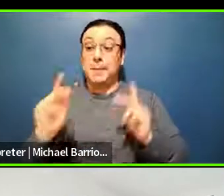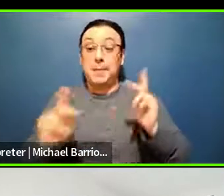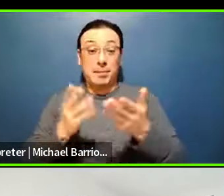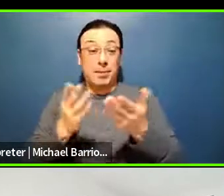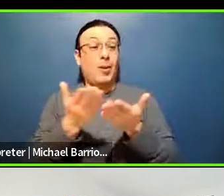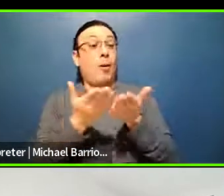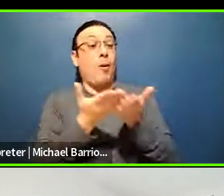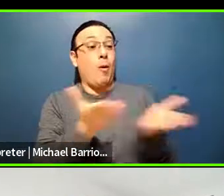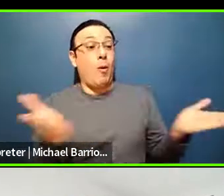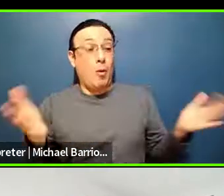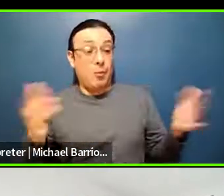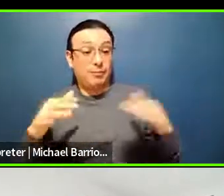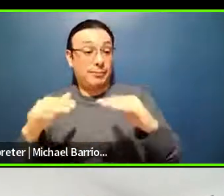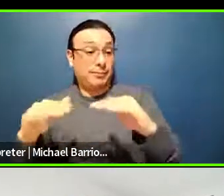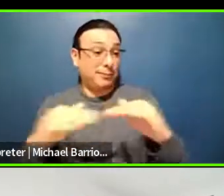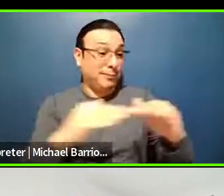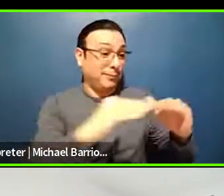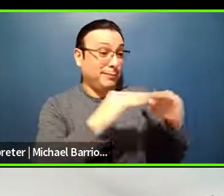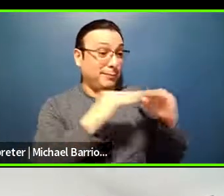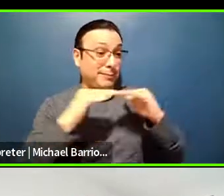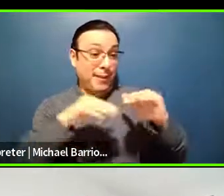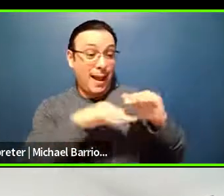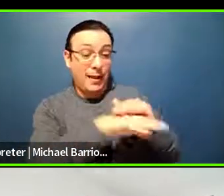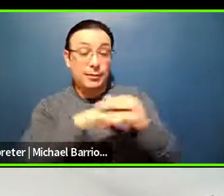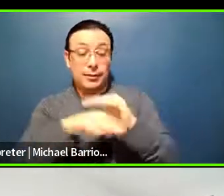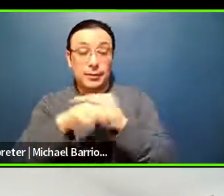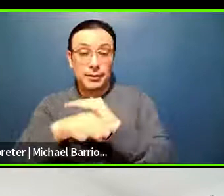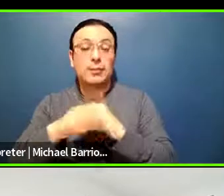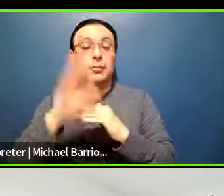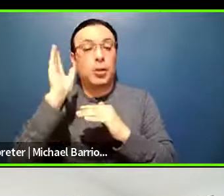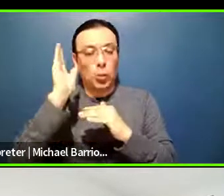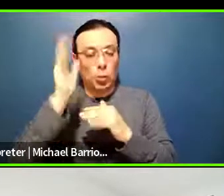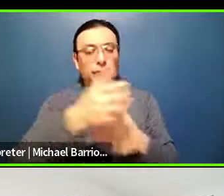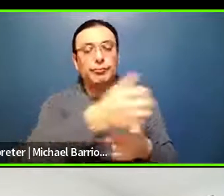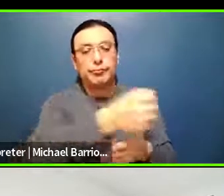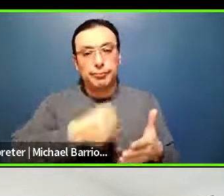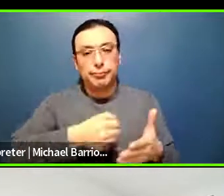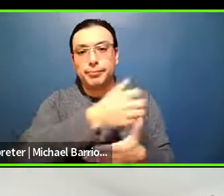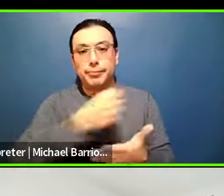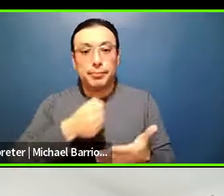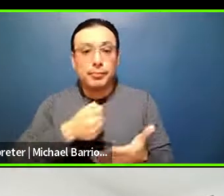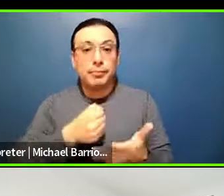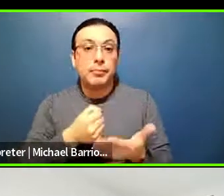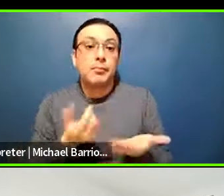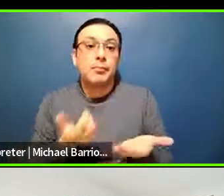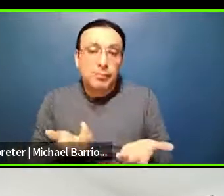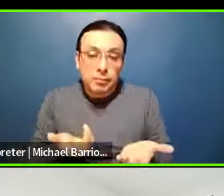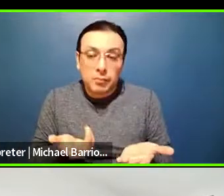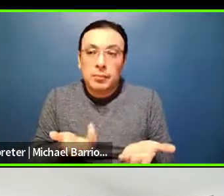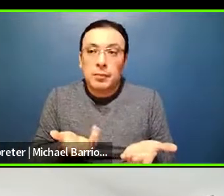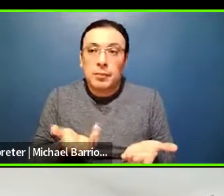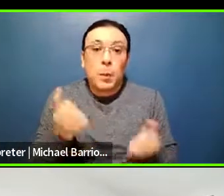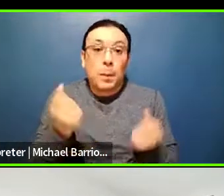and trans people, and allows us to recognize that so many queer and trans people are already disabled.